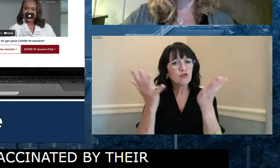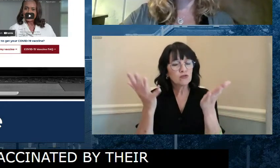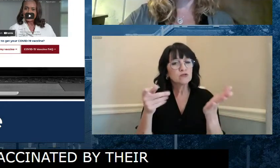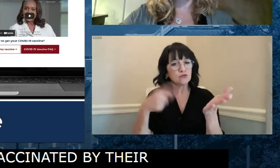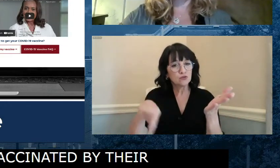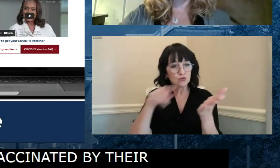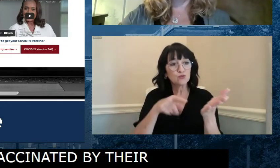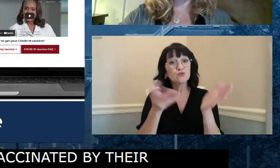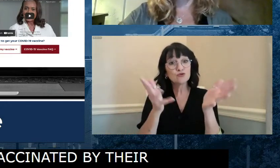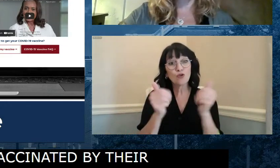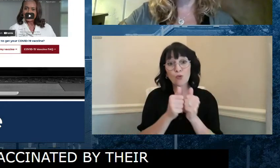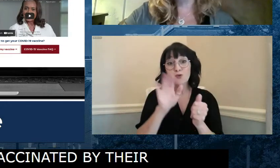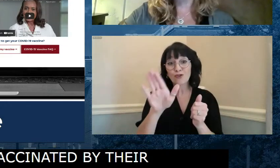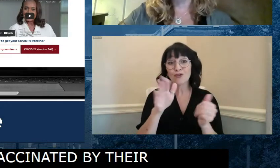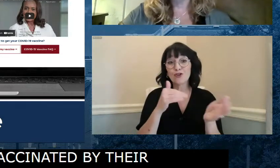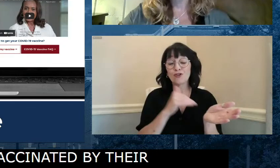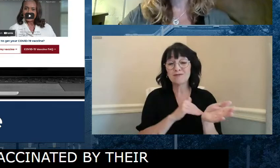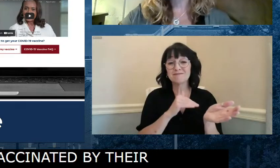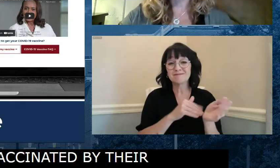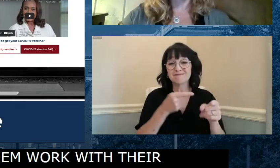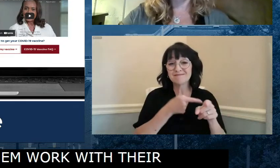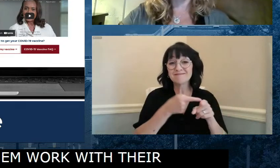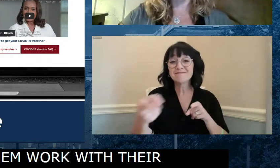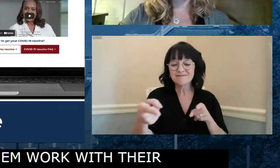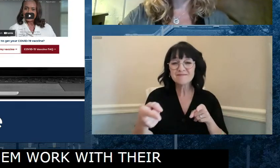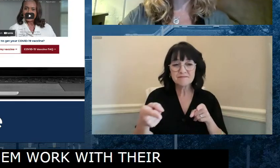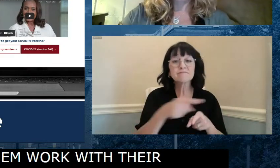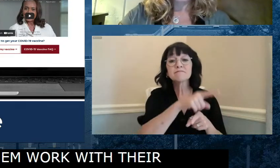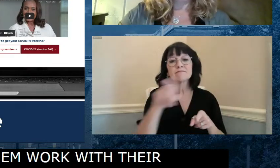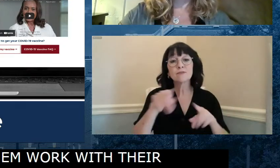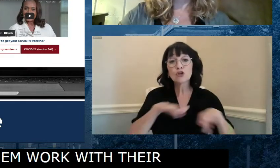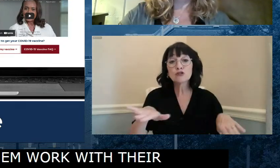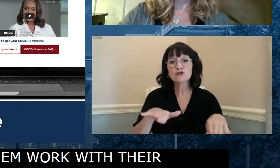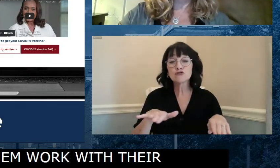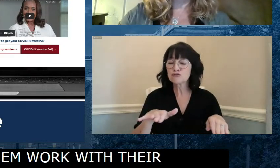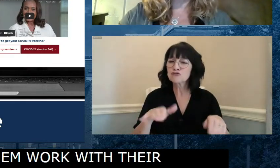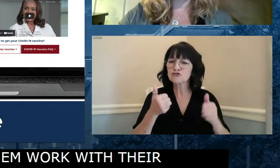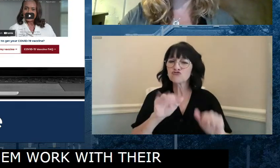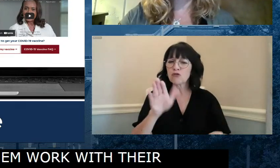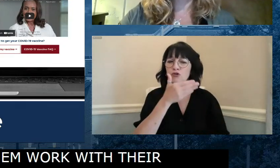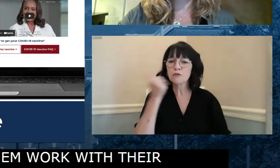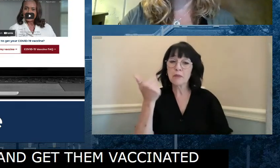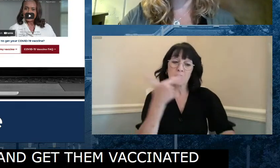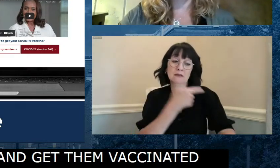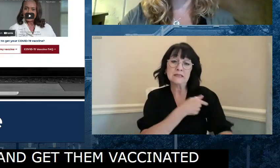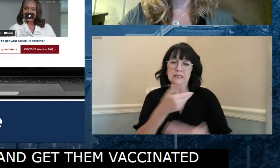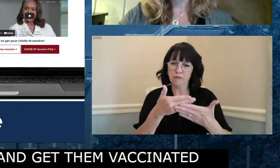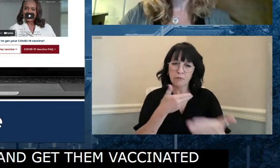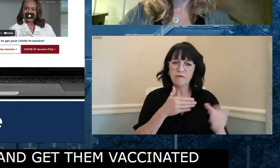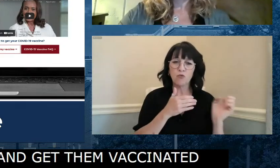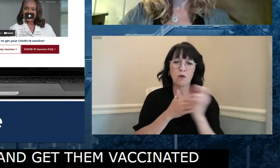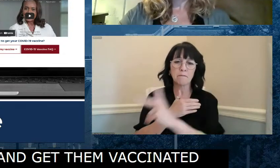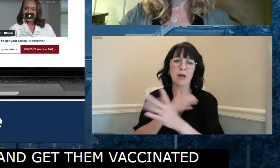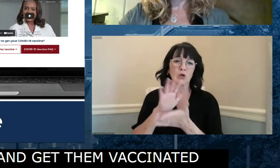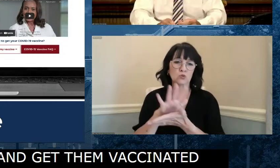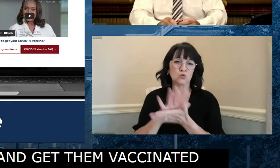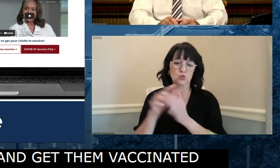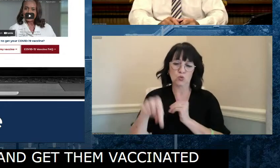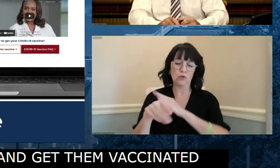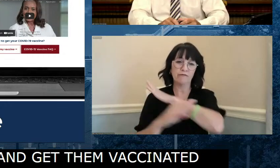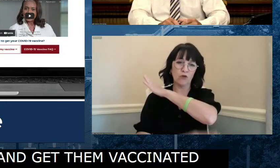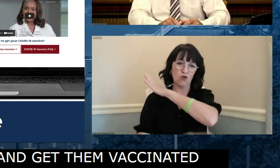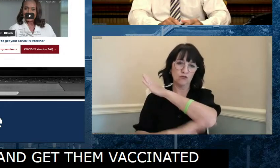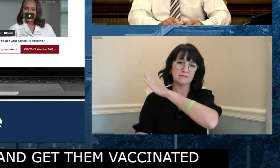kids vaccinated before they return to school in the fall. And with that, I will turn it back to you, Governor. Thank you very